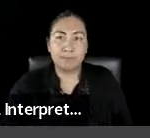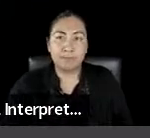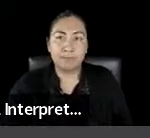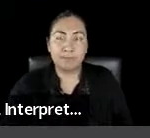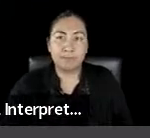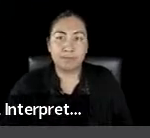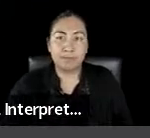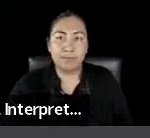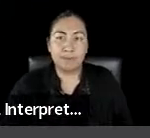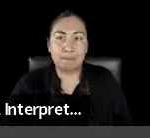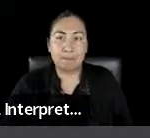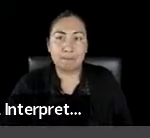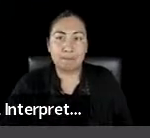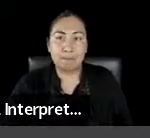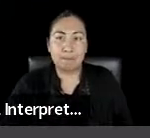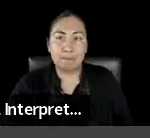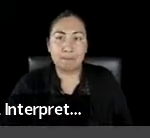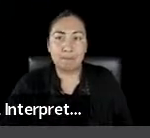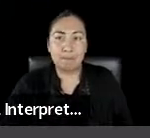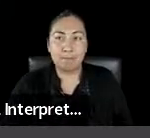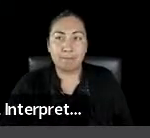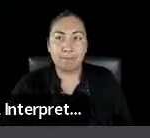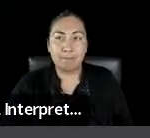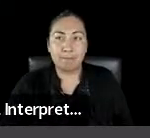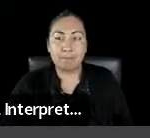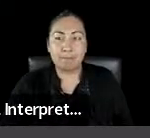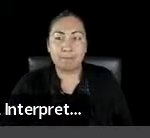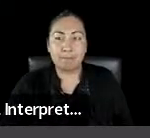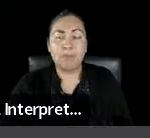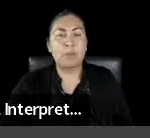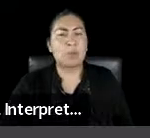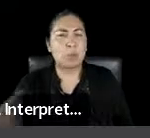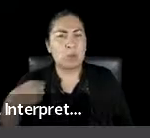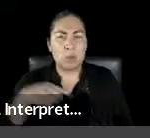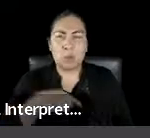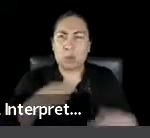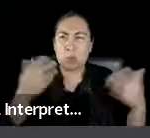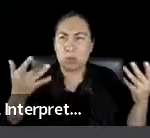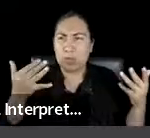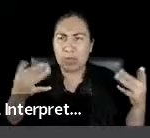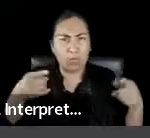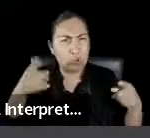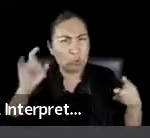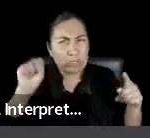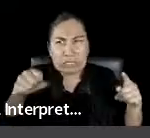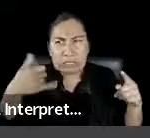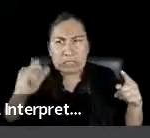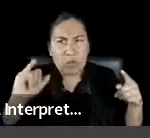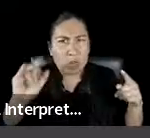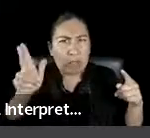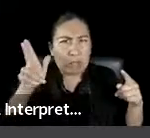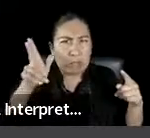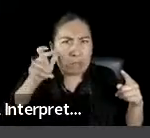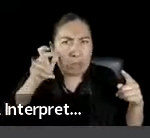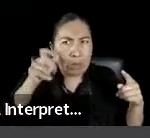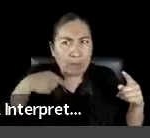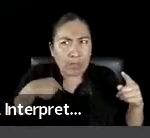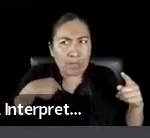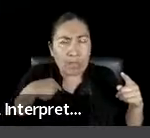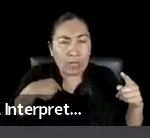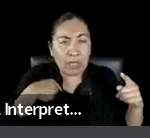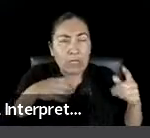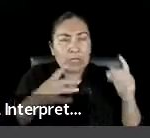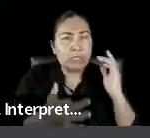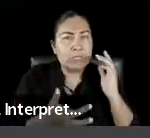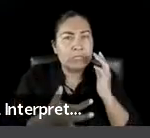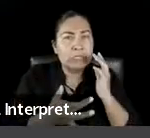And while we're waiting to do the film, hopefully everyone can still hear me. tech team